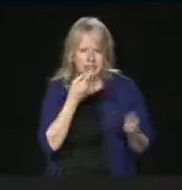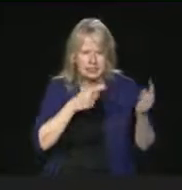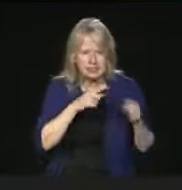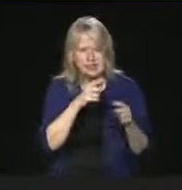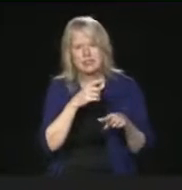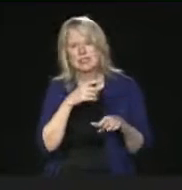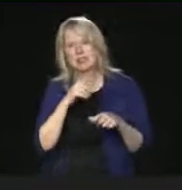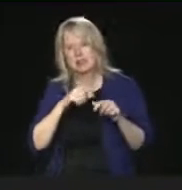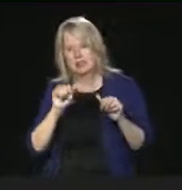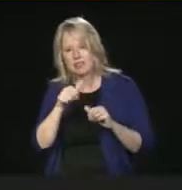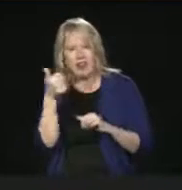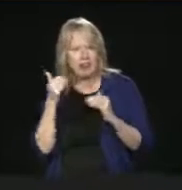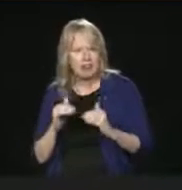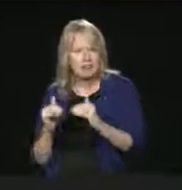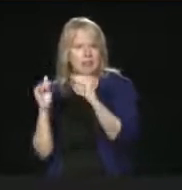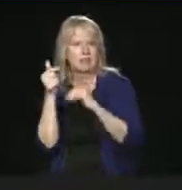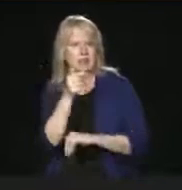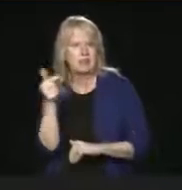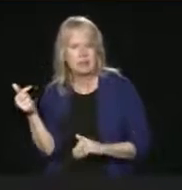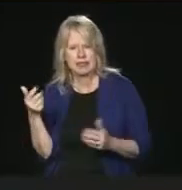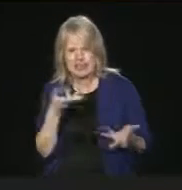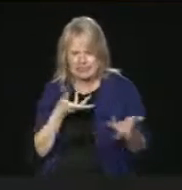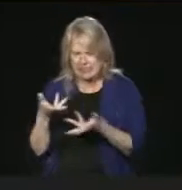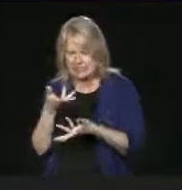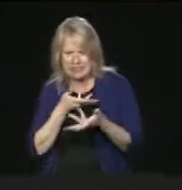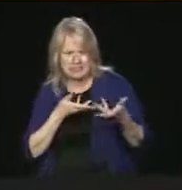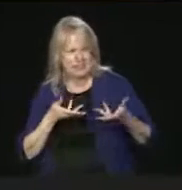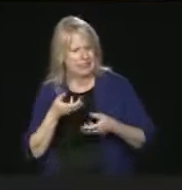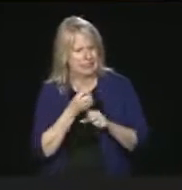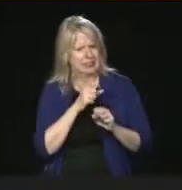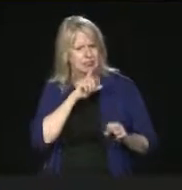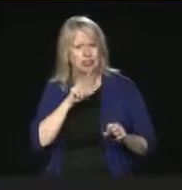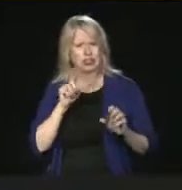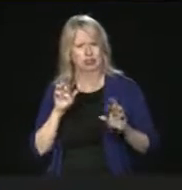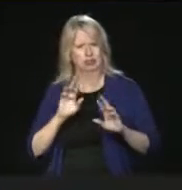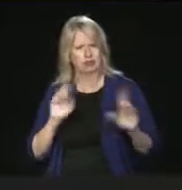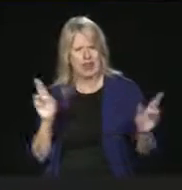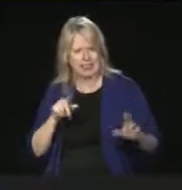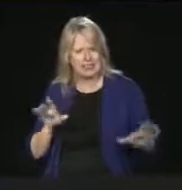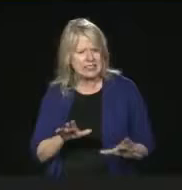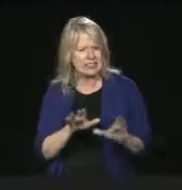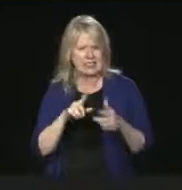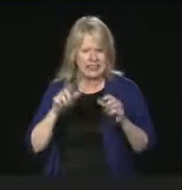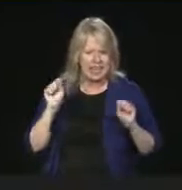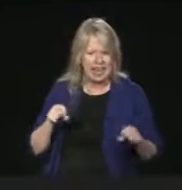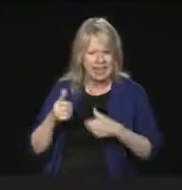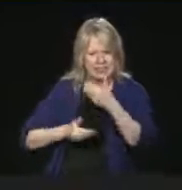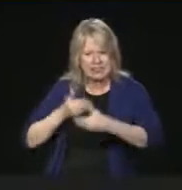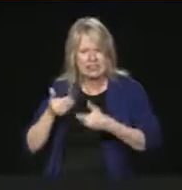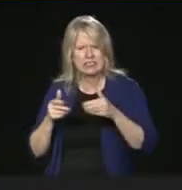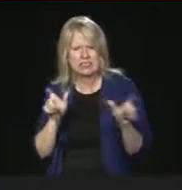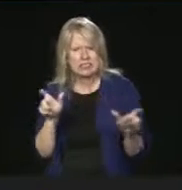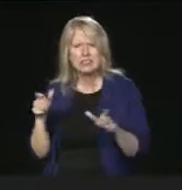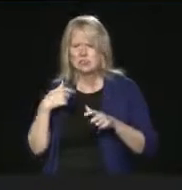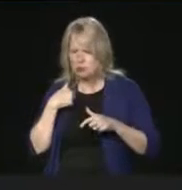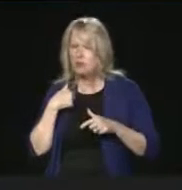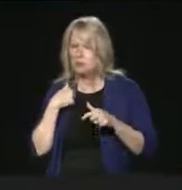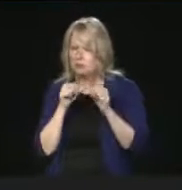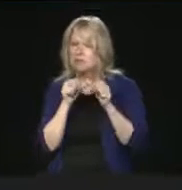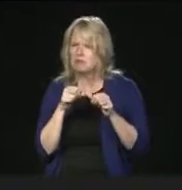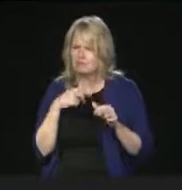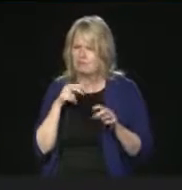other jurisdictions, to make sure that they are able to do the things that need to be done. And we will continue to look at if